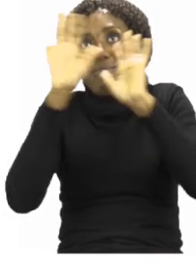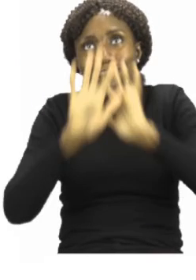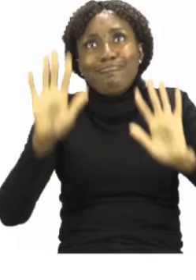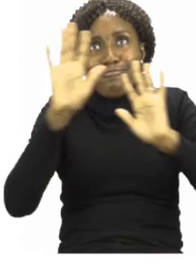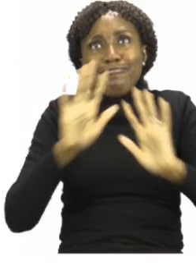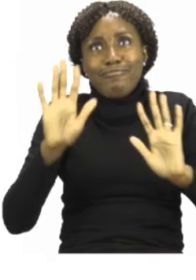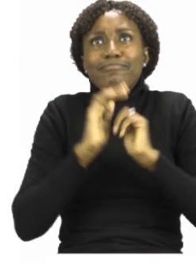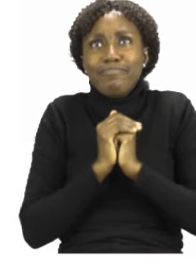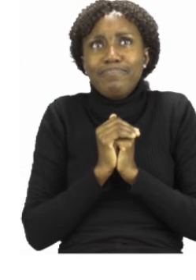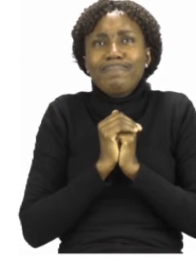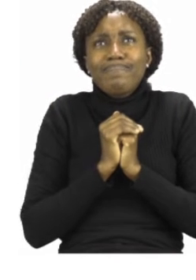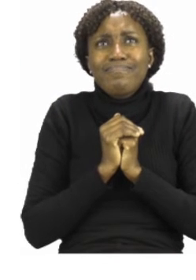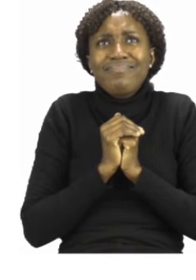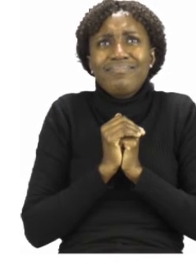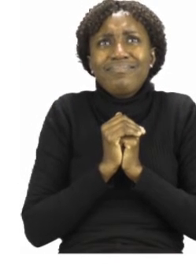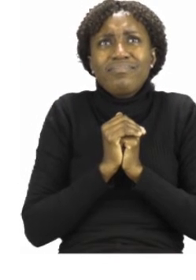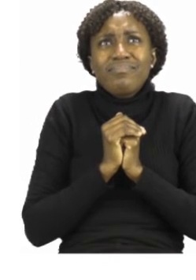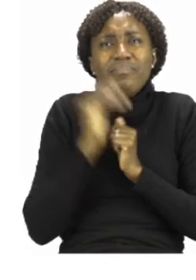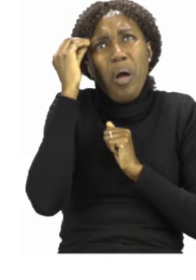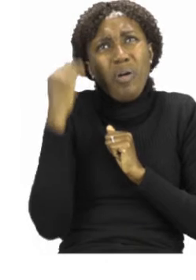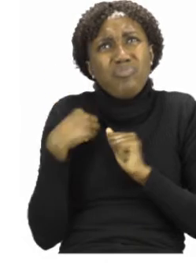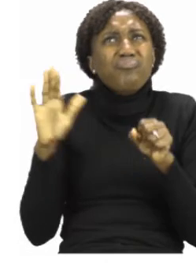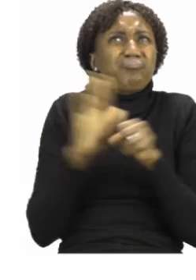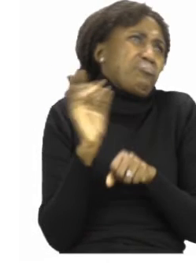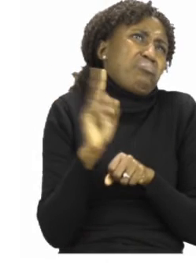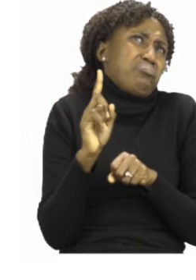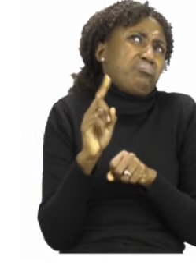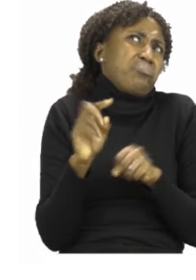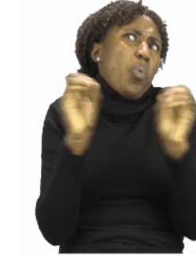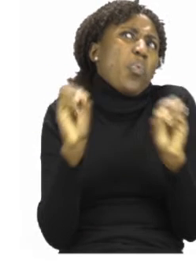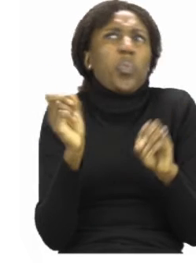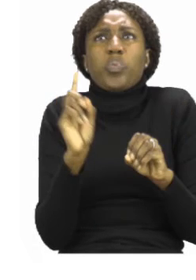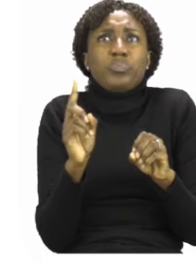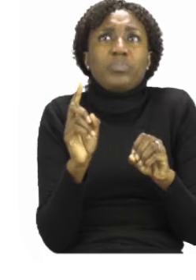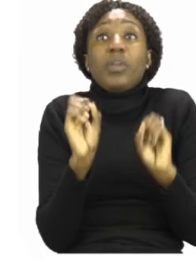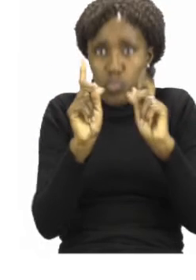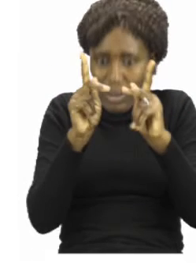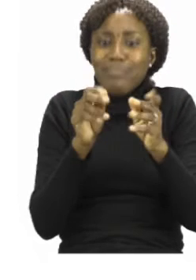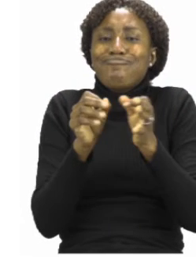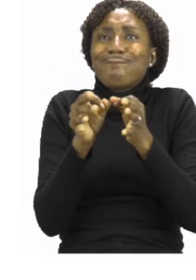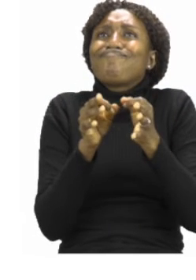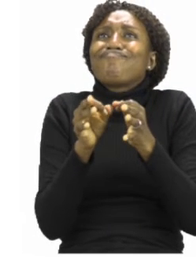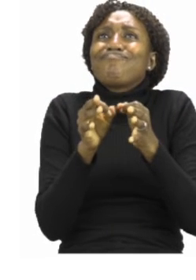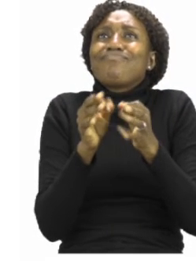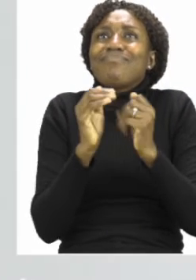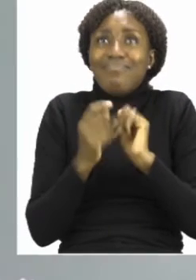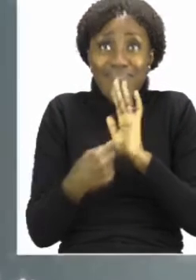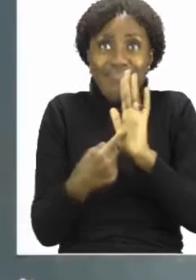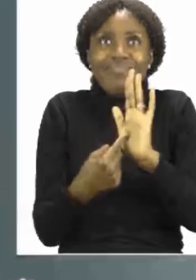But Teacher Mutsa, how do we know what is full and what is empty? Well, let me show